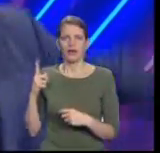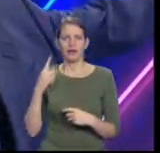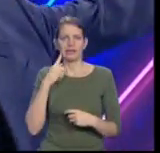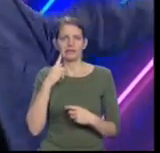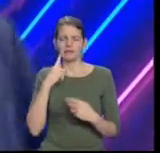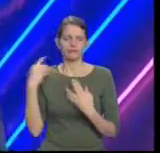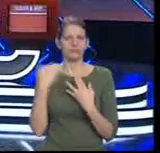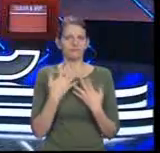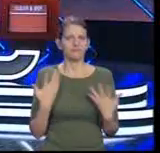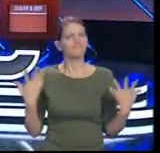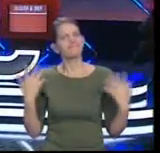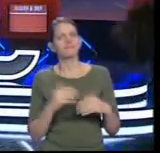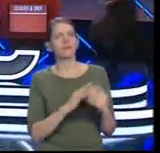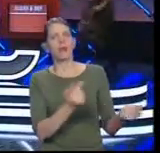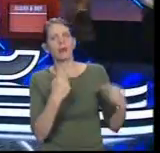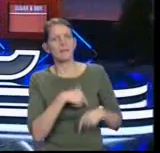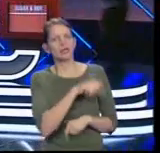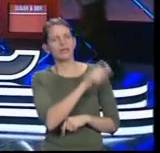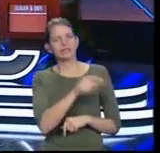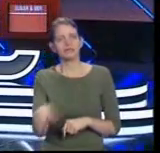Let's meet the contestants.